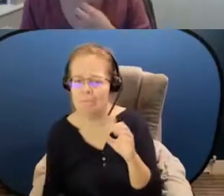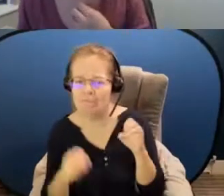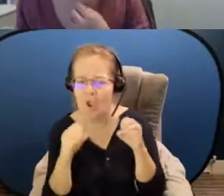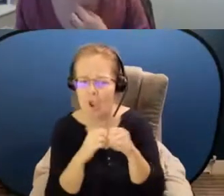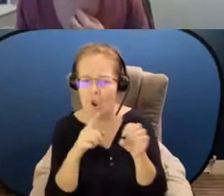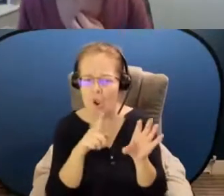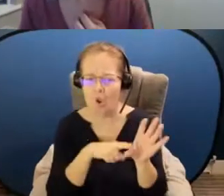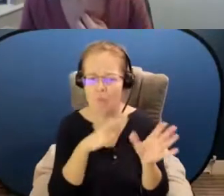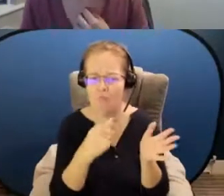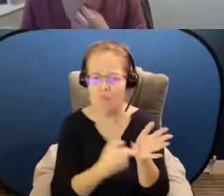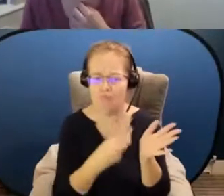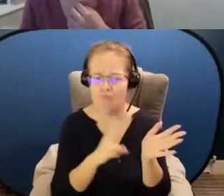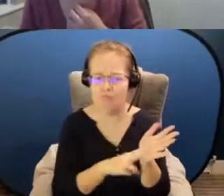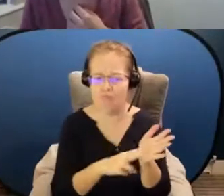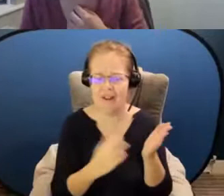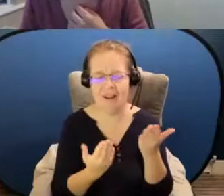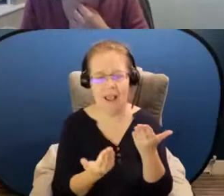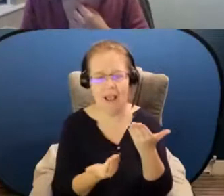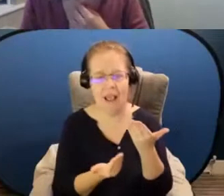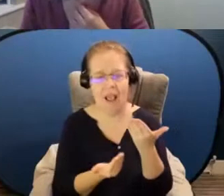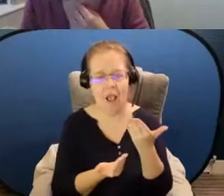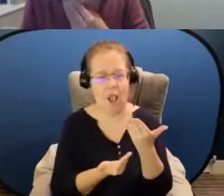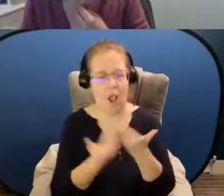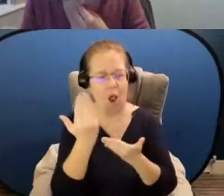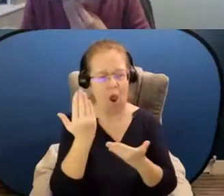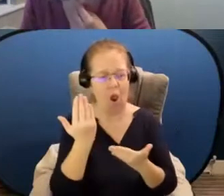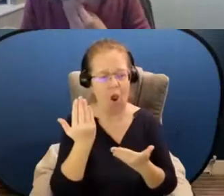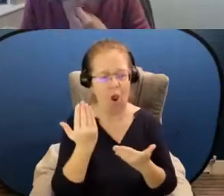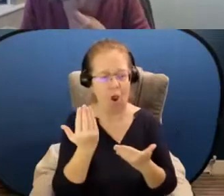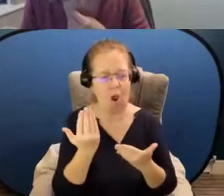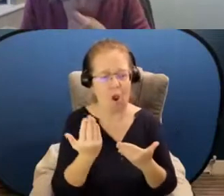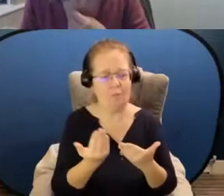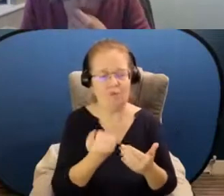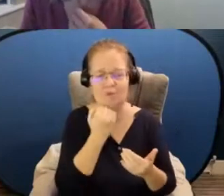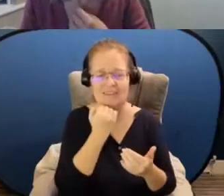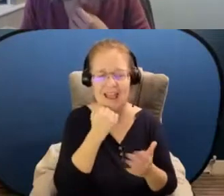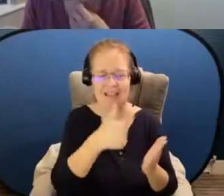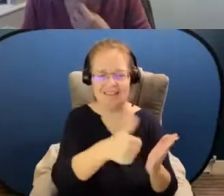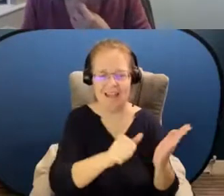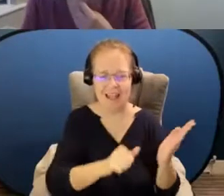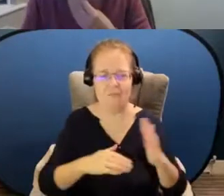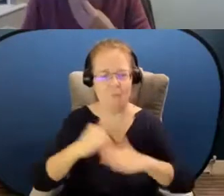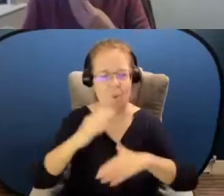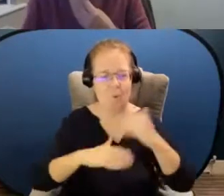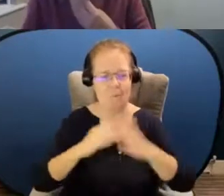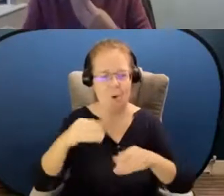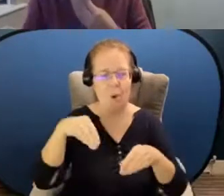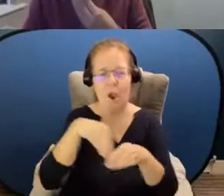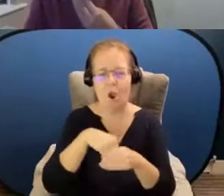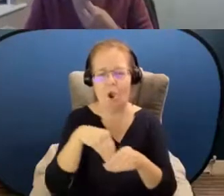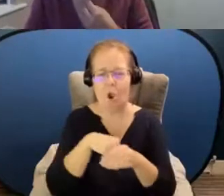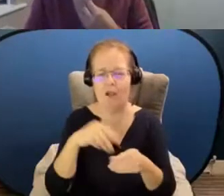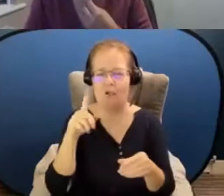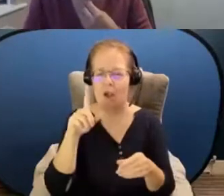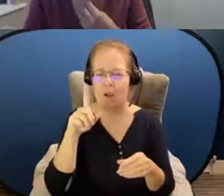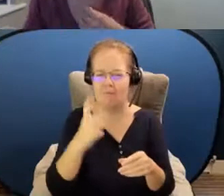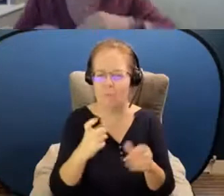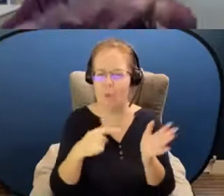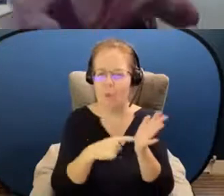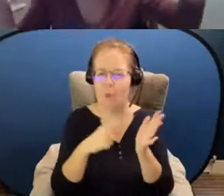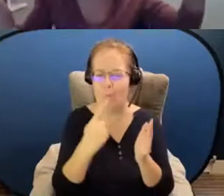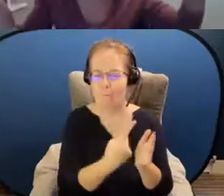here saying, an up-to-date list of accessible component patterns for building content per tool would be very